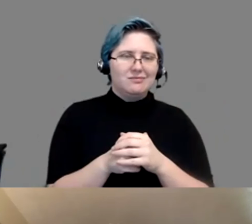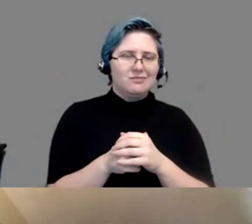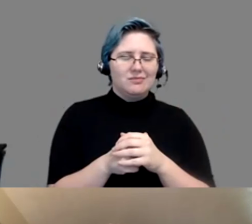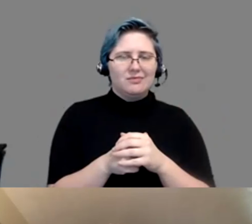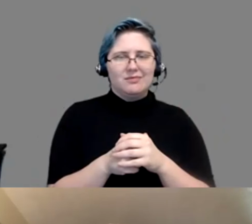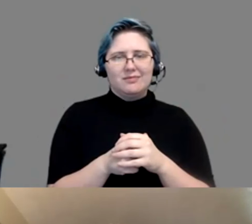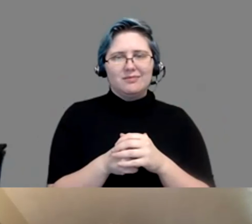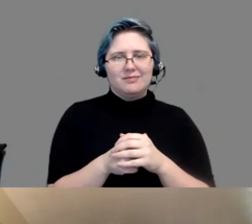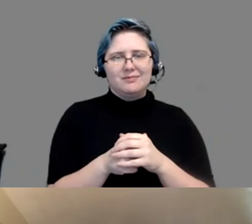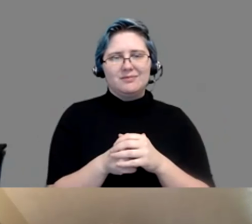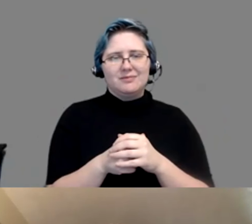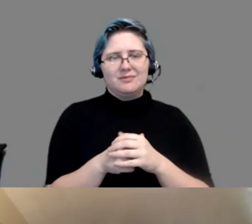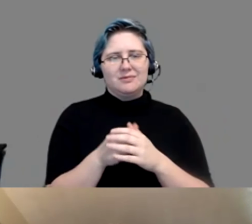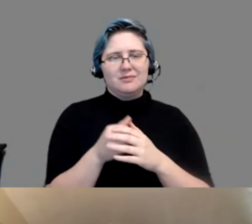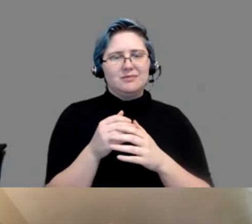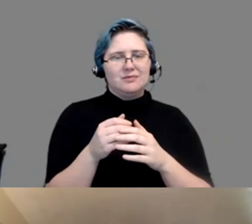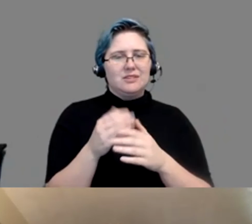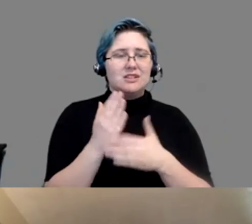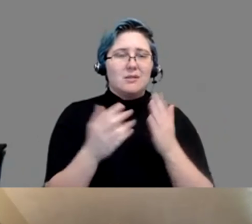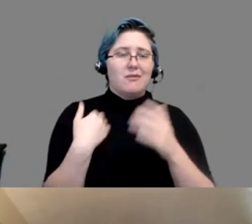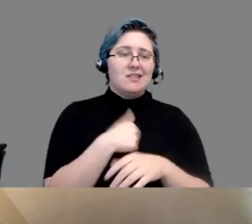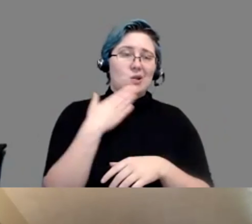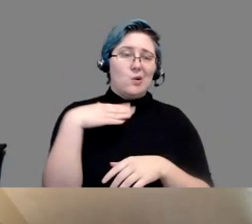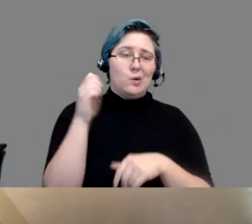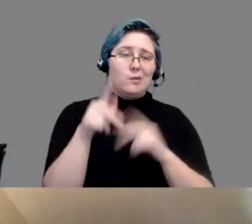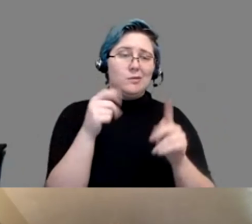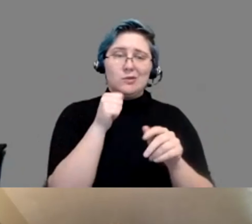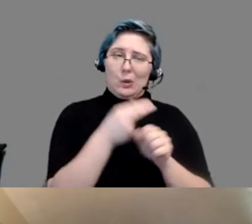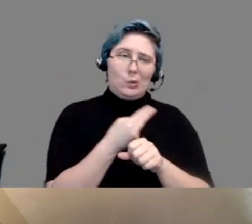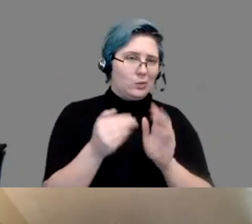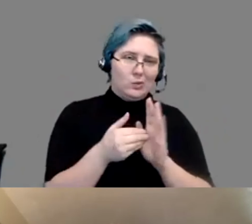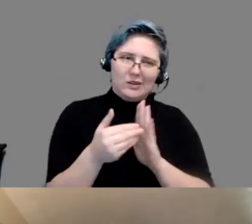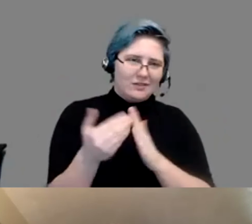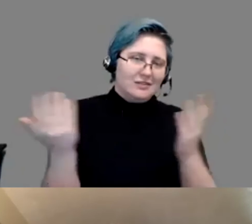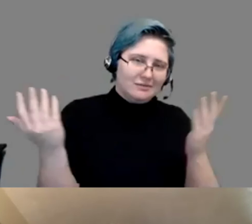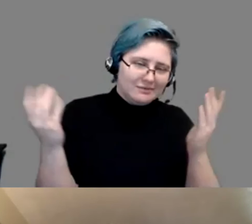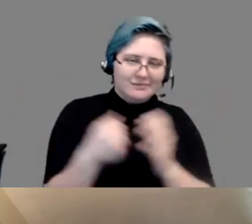Some of us older people don't use it that much, but